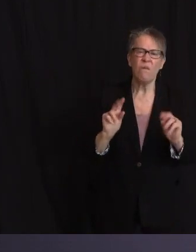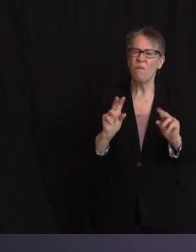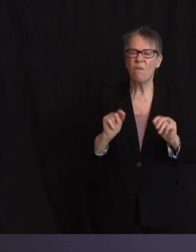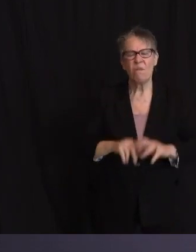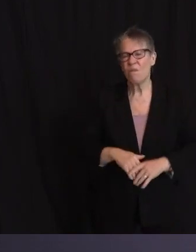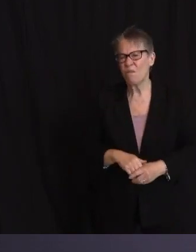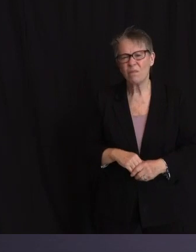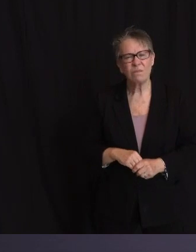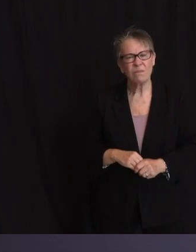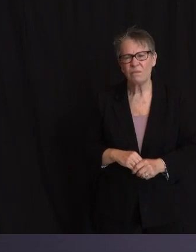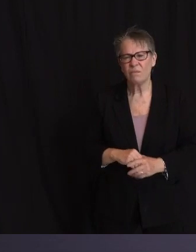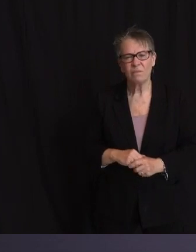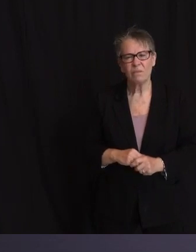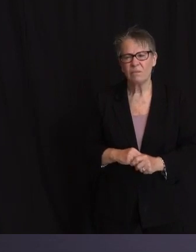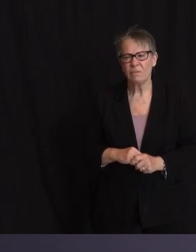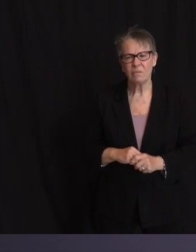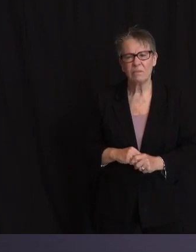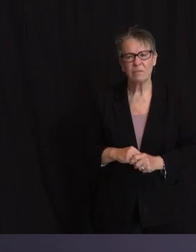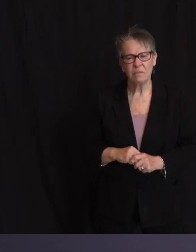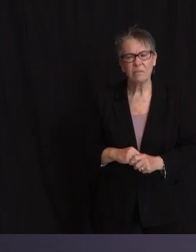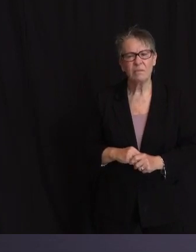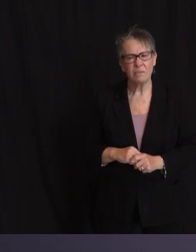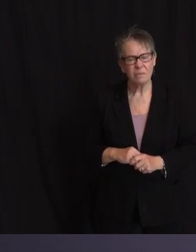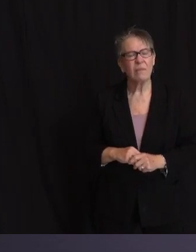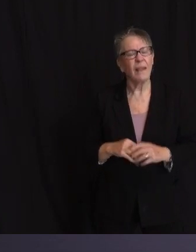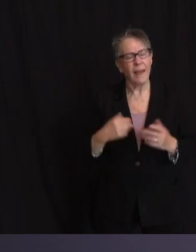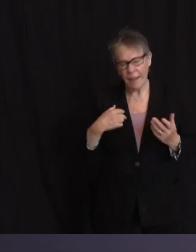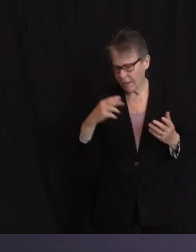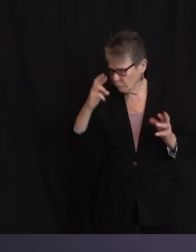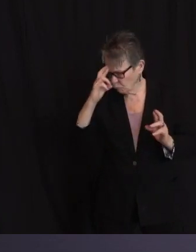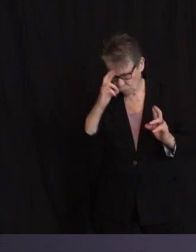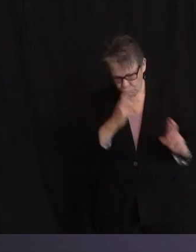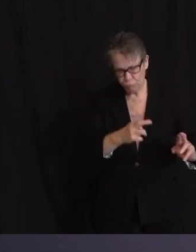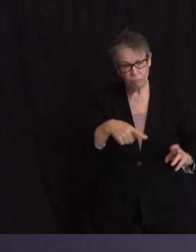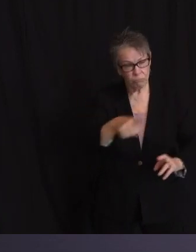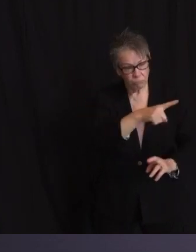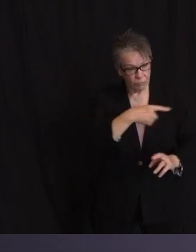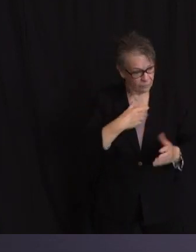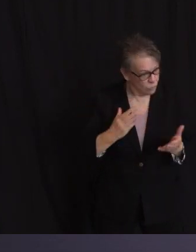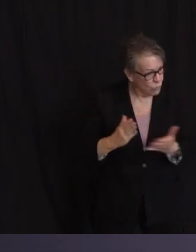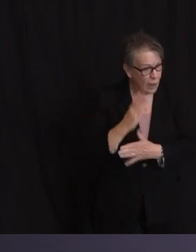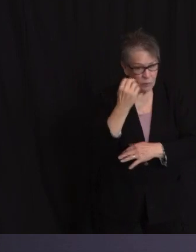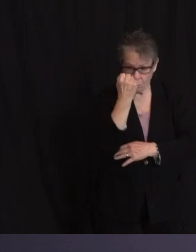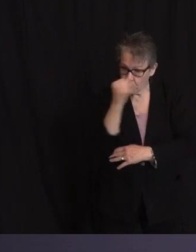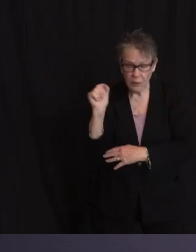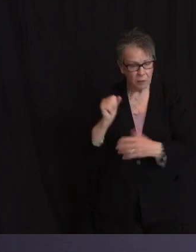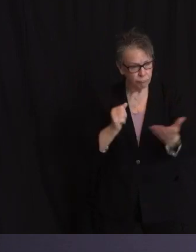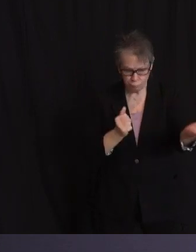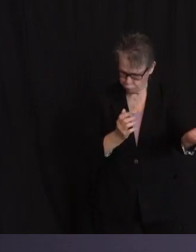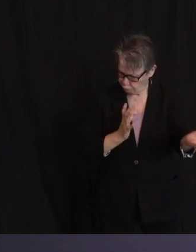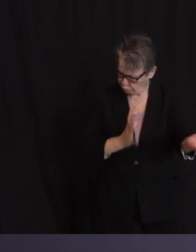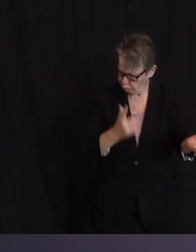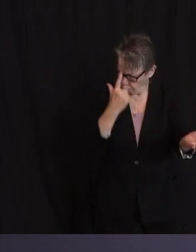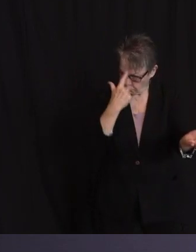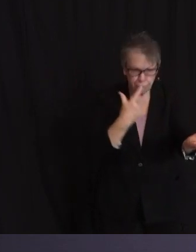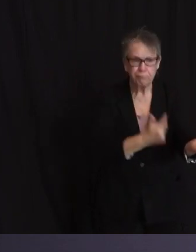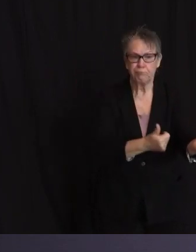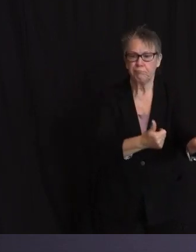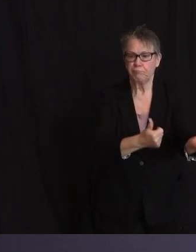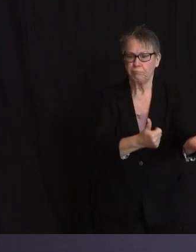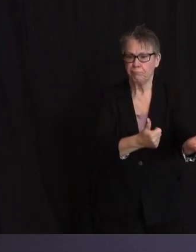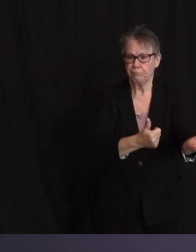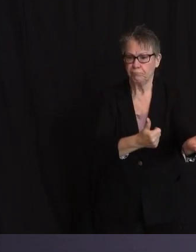respect their right to protest, I wish they would do it virtually, from home and responsibly, number one. And number two, I literally don't agree with them.